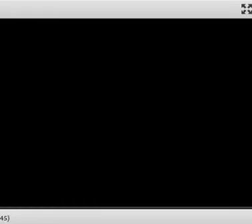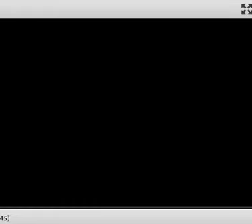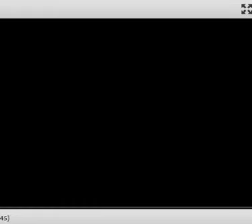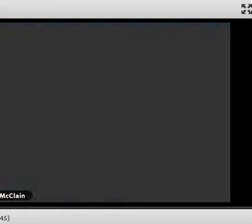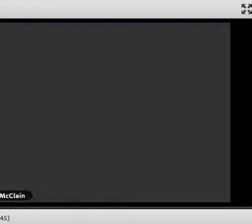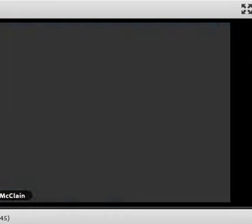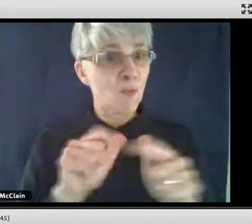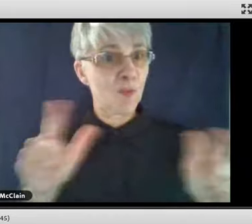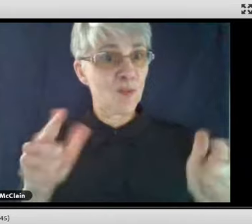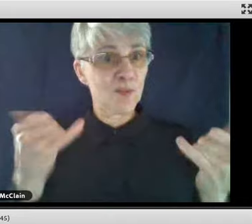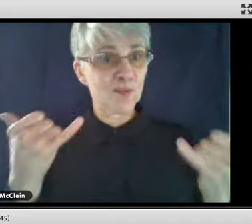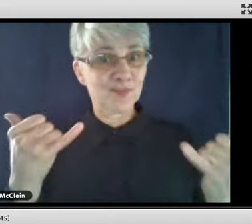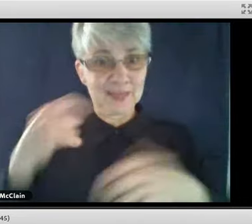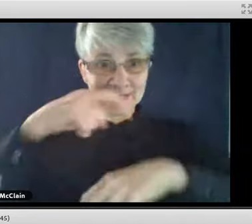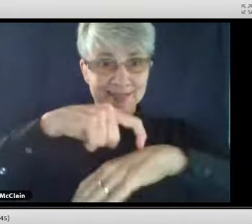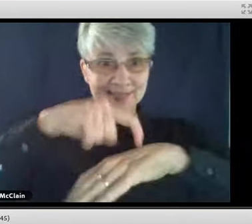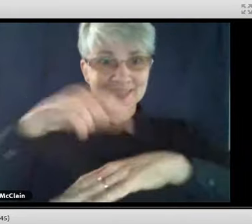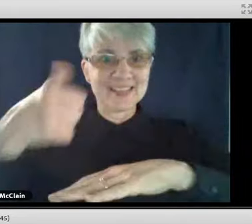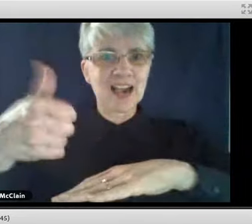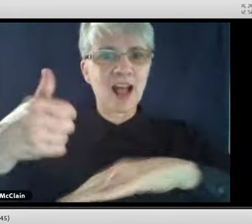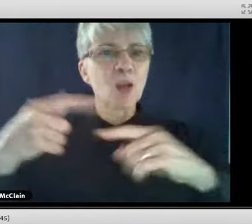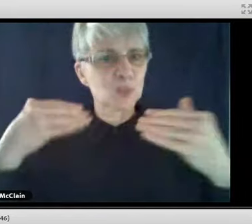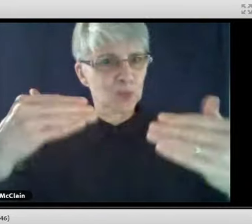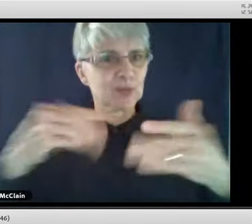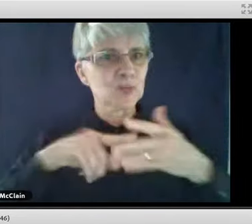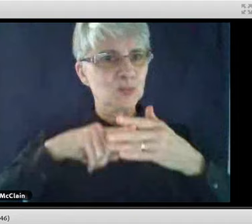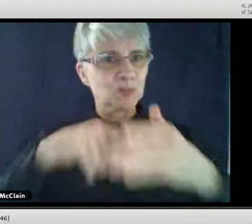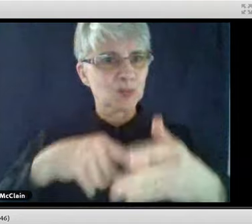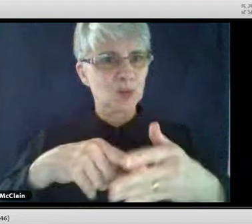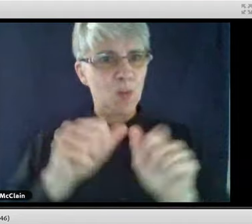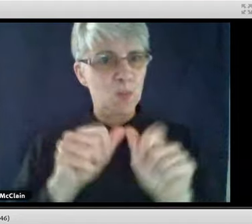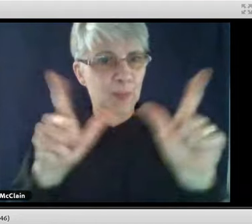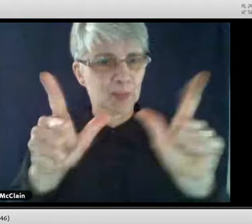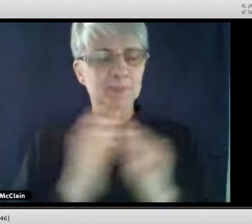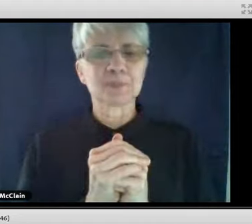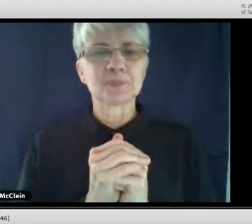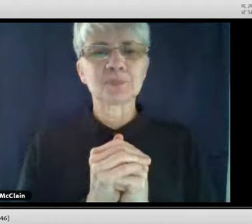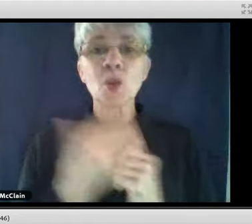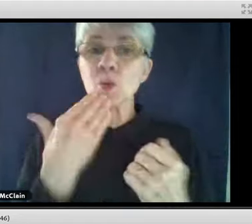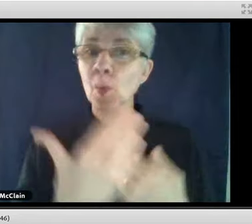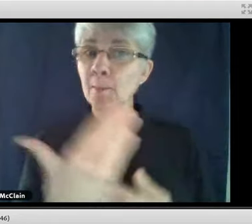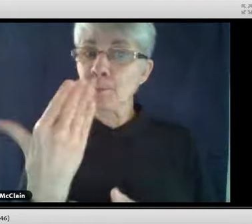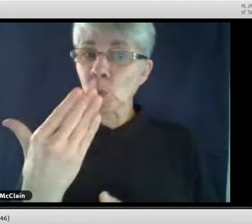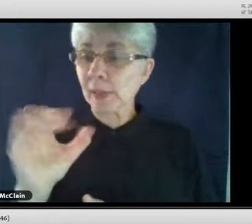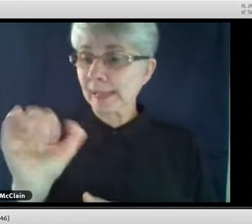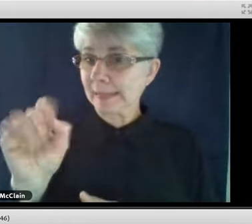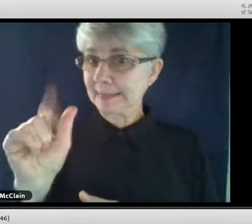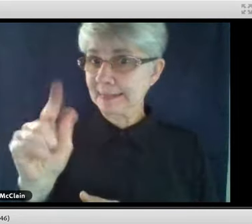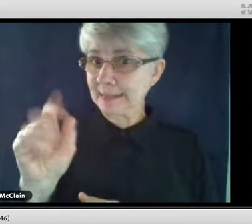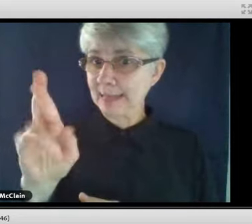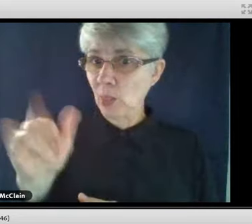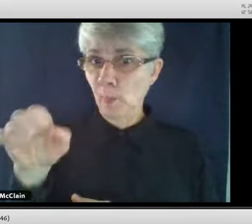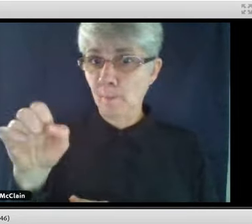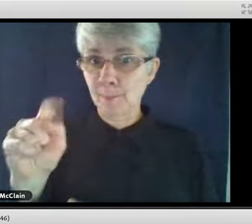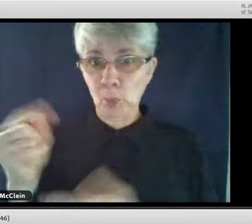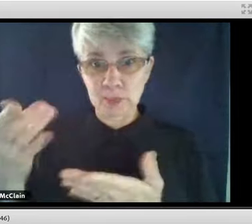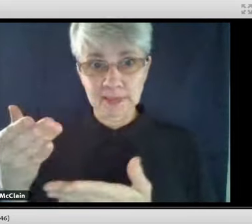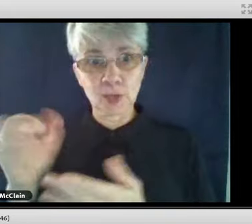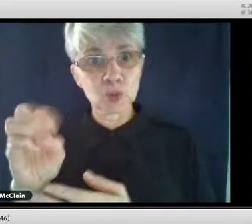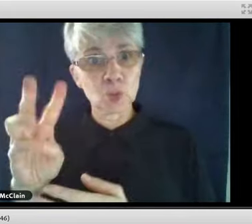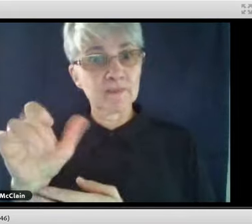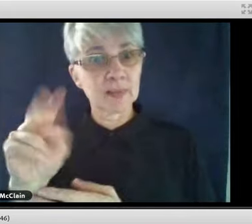All right, everyone, it is 10 o'clock, so I'll go ahead and get us started this morning. Good morning. I am Taylor Post, Swiftland's